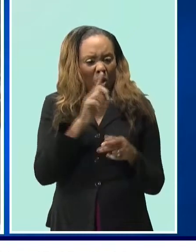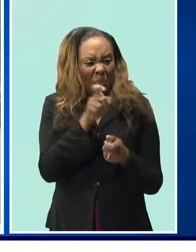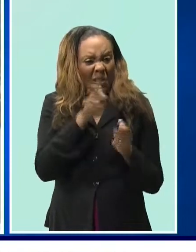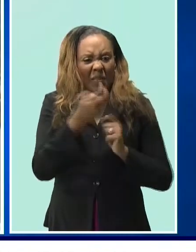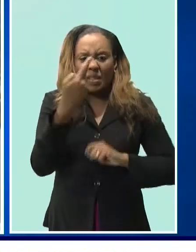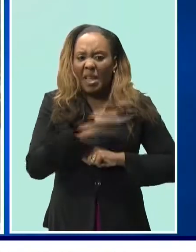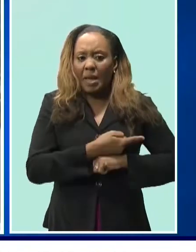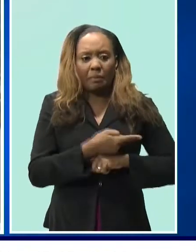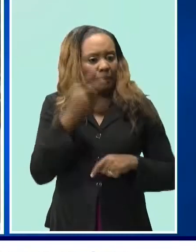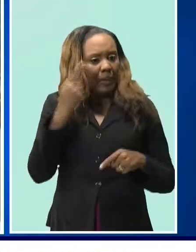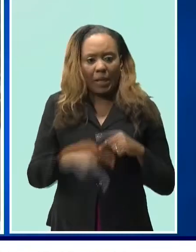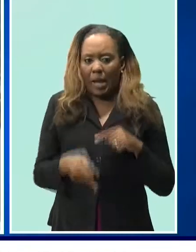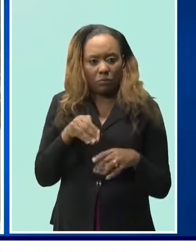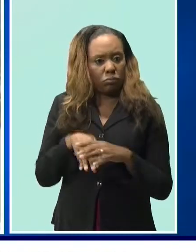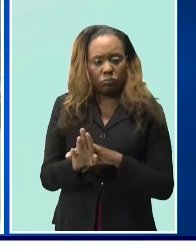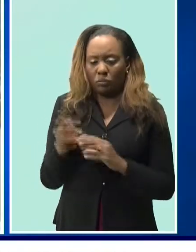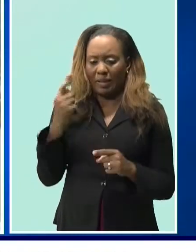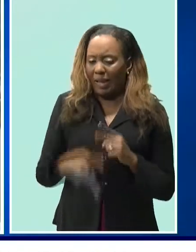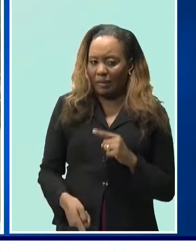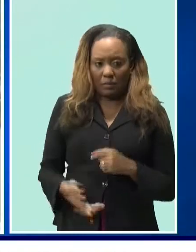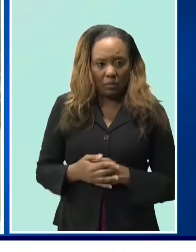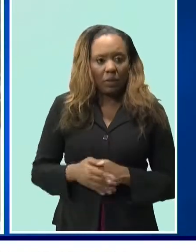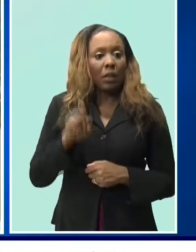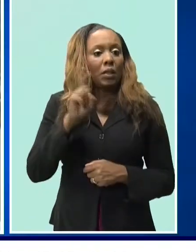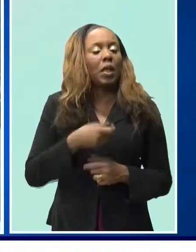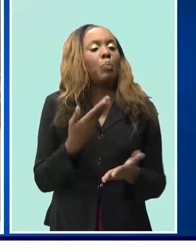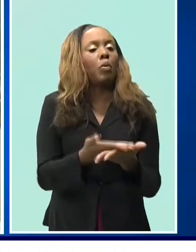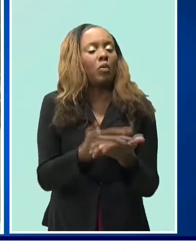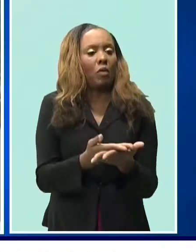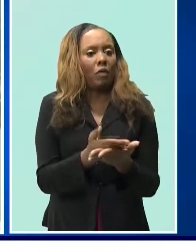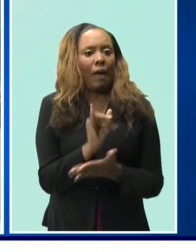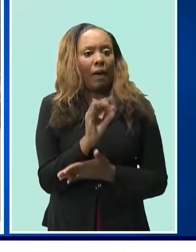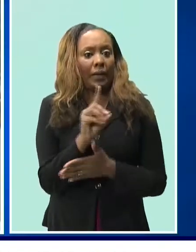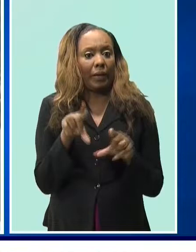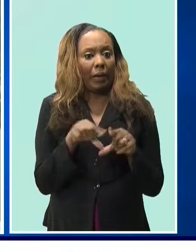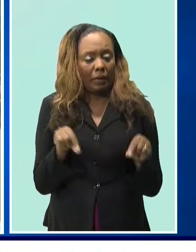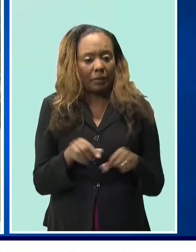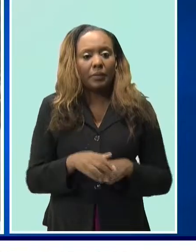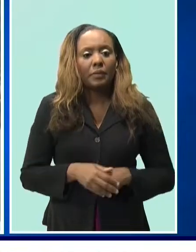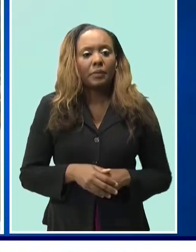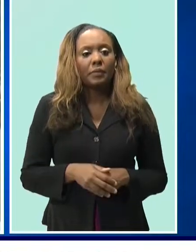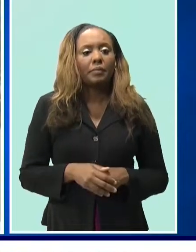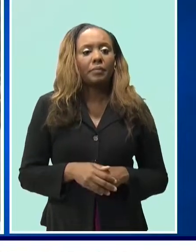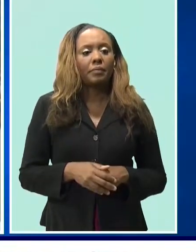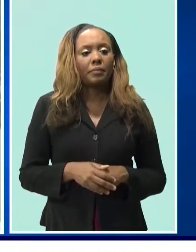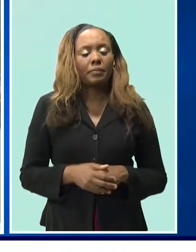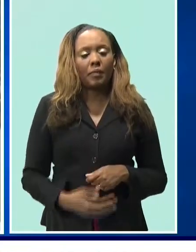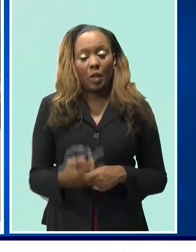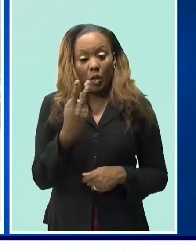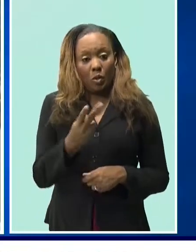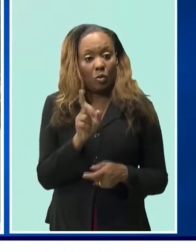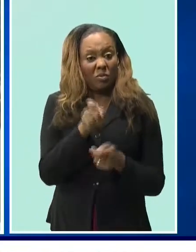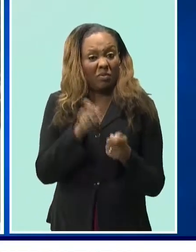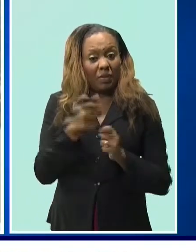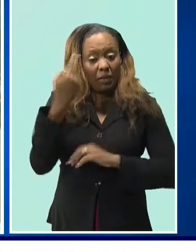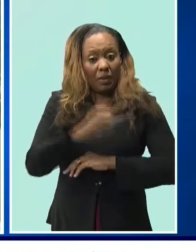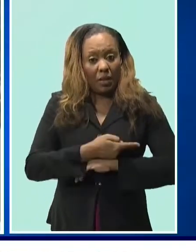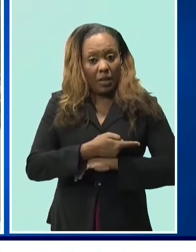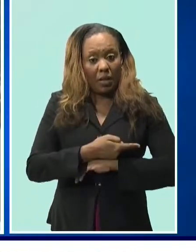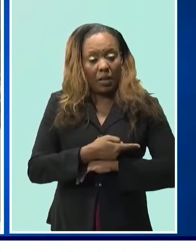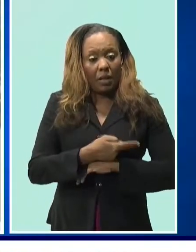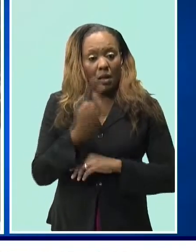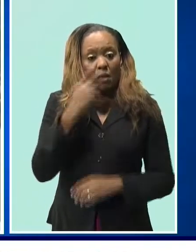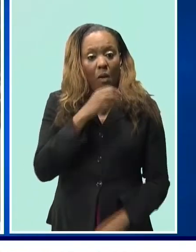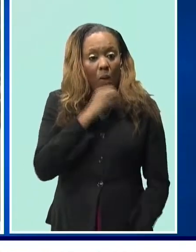day. I want to say also that a specific day has been, or 2 specific days have been set aside for the elderly